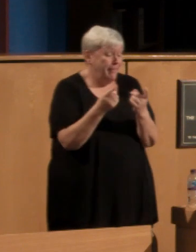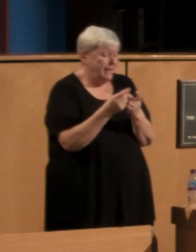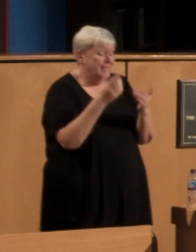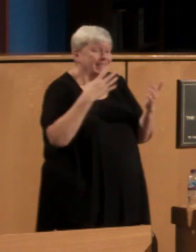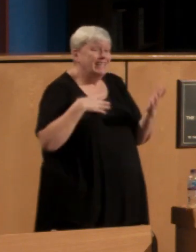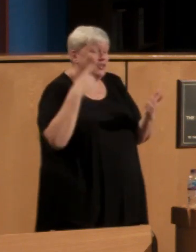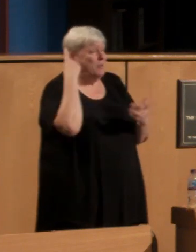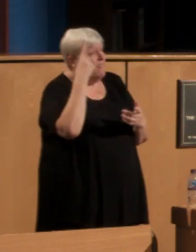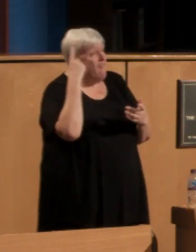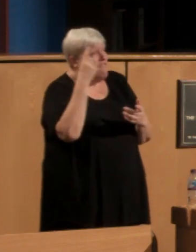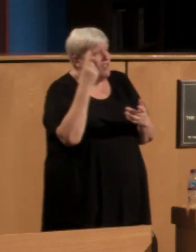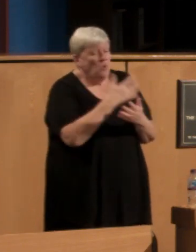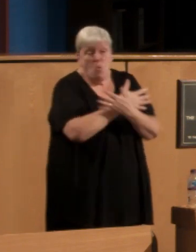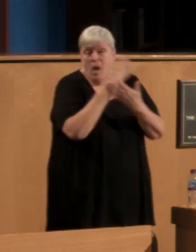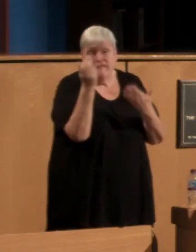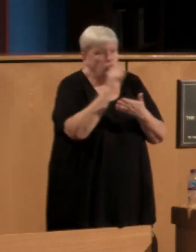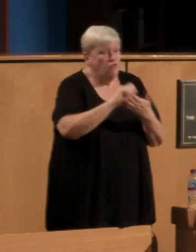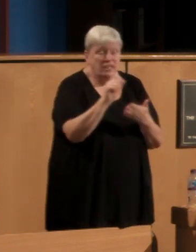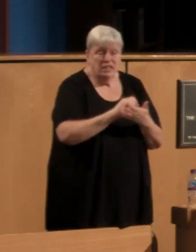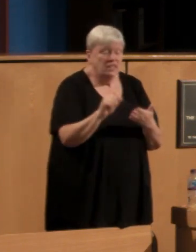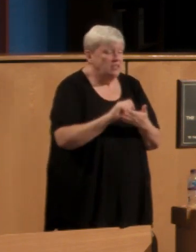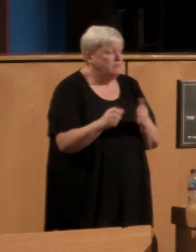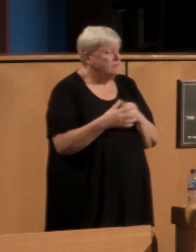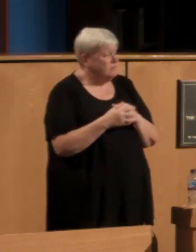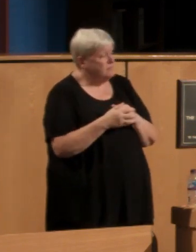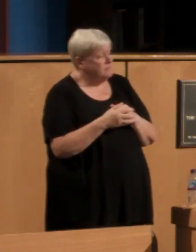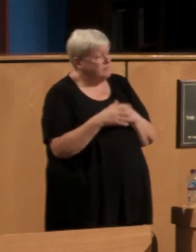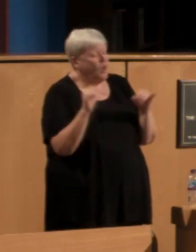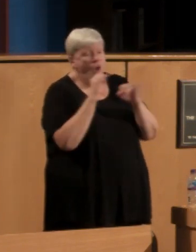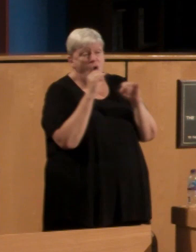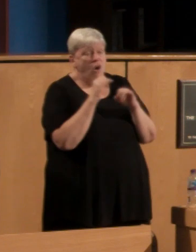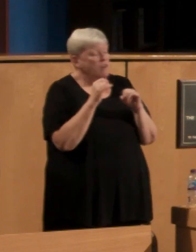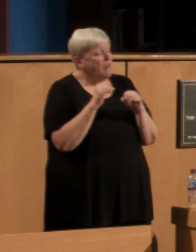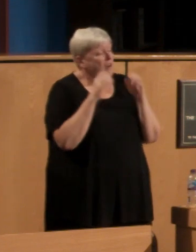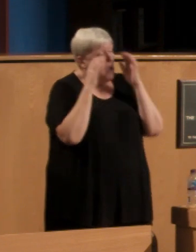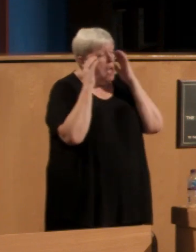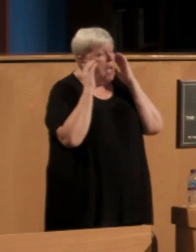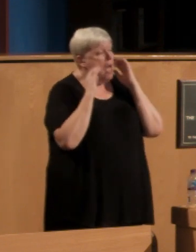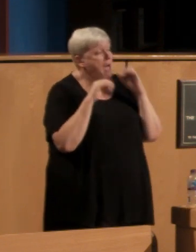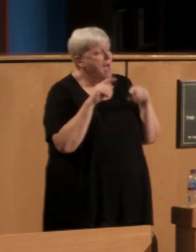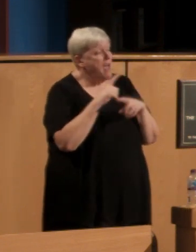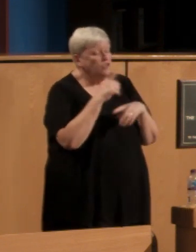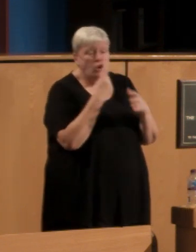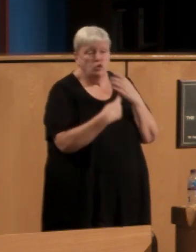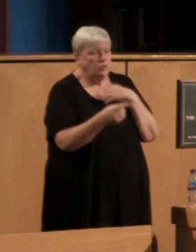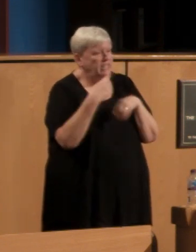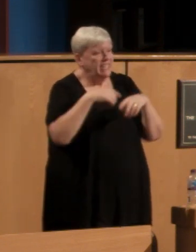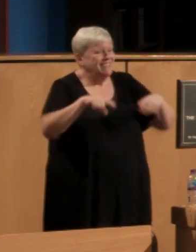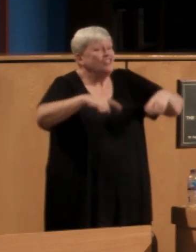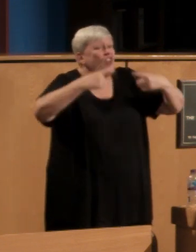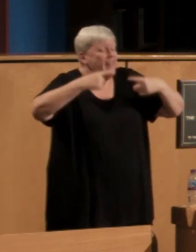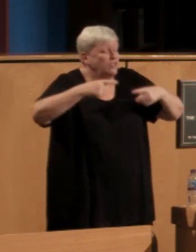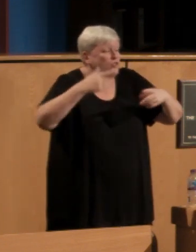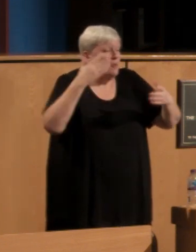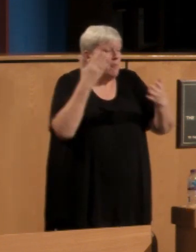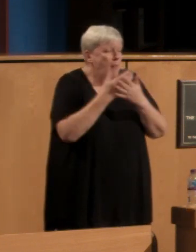be thoughtful in whatever you're writing. And horror is not unique in having these challenges, but I think there